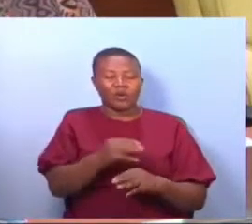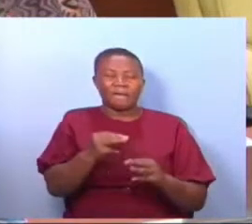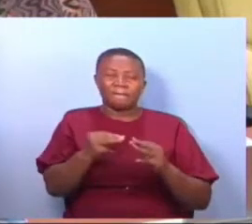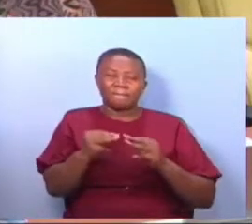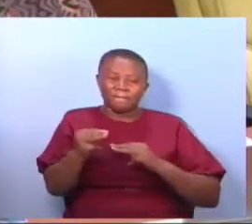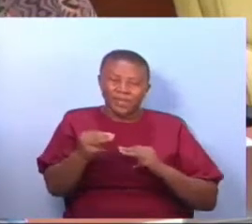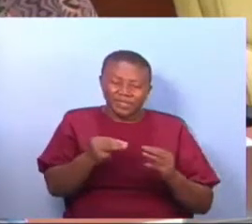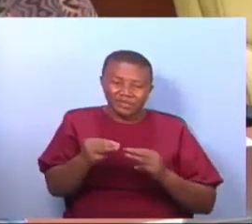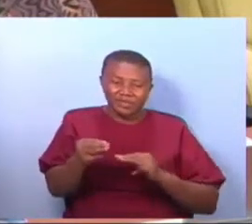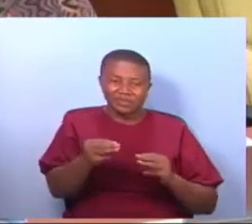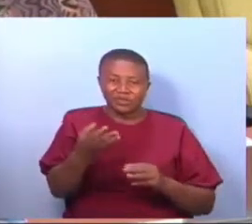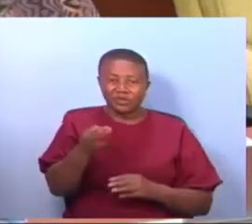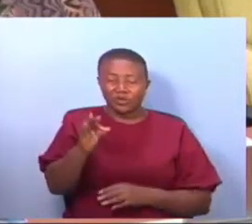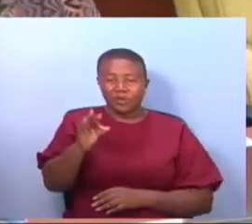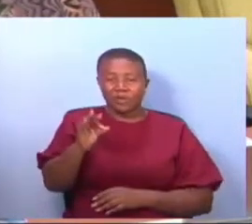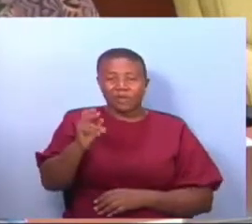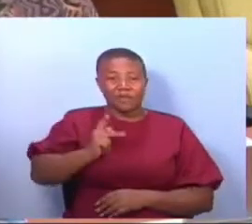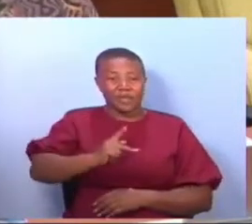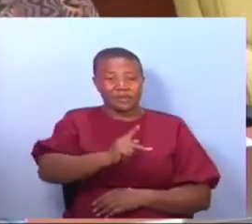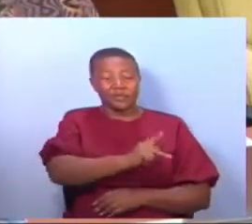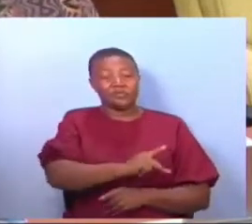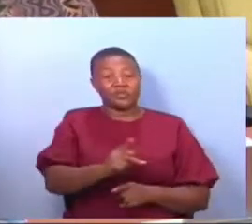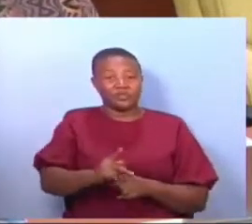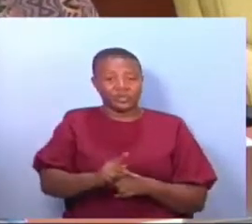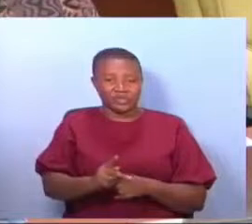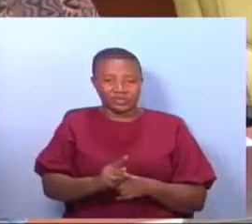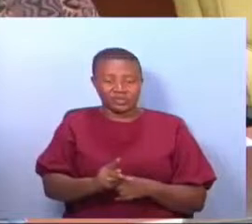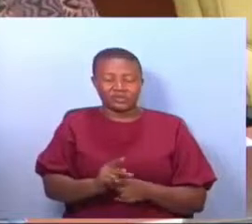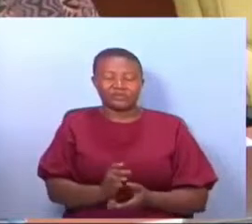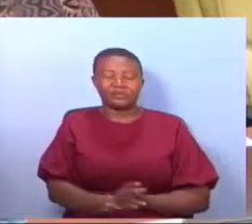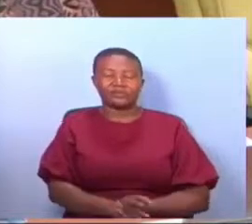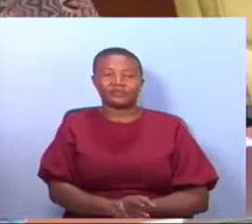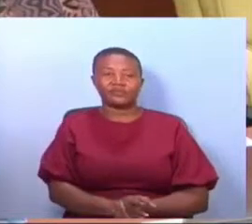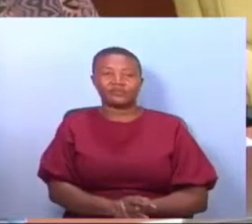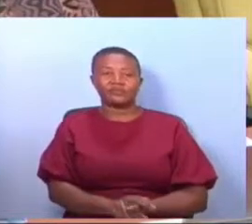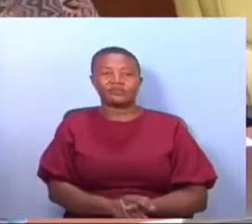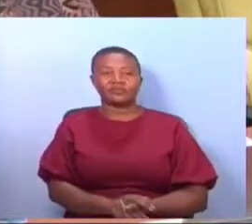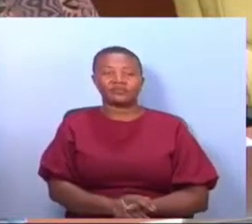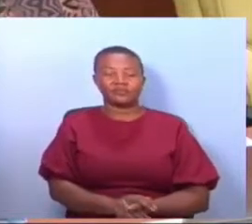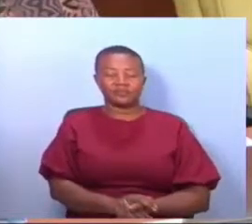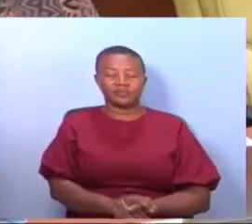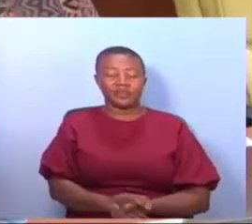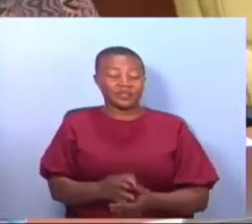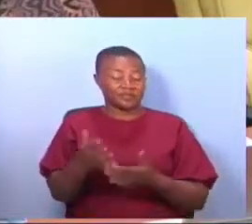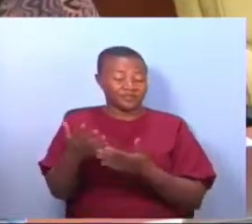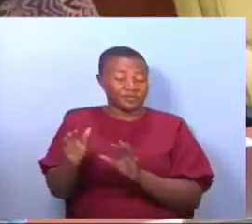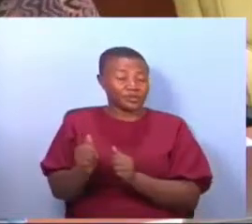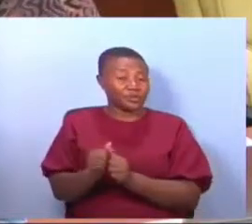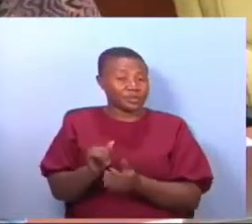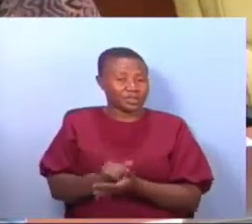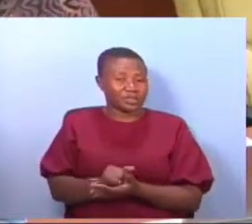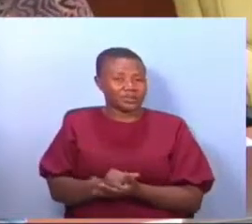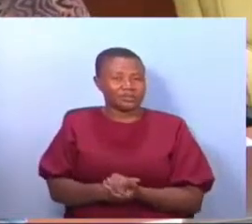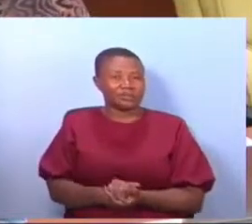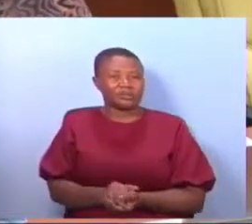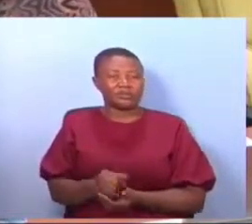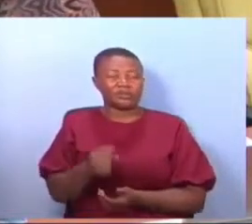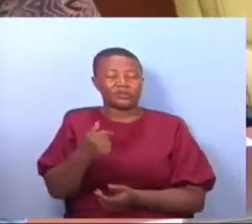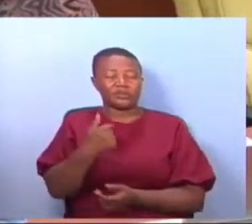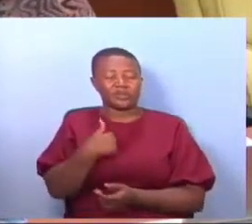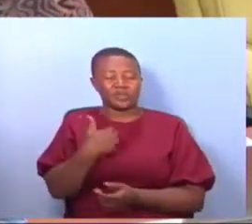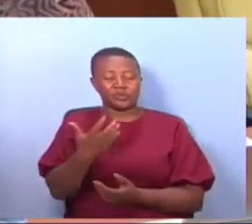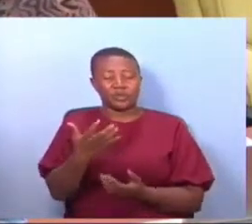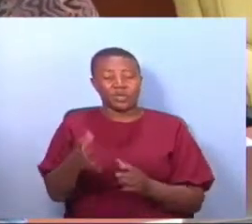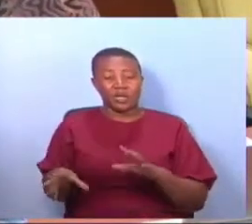of parliamentary practice. Mr. Speaker, having said that, let me add my voice